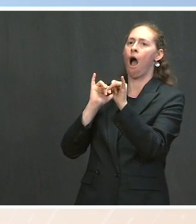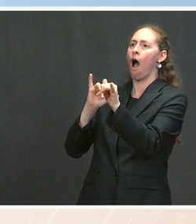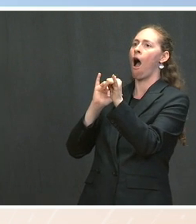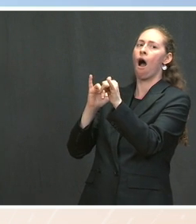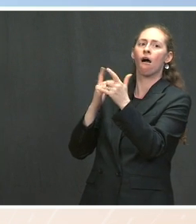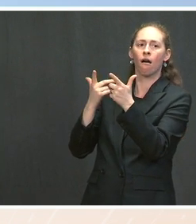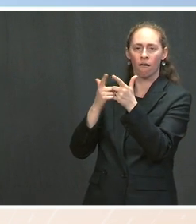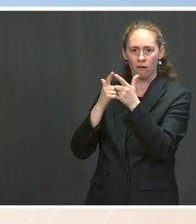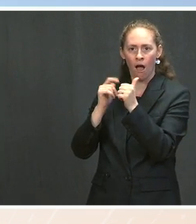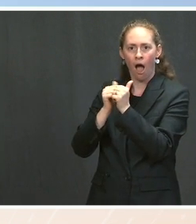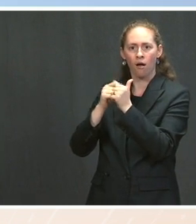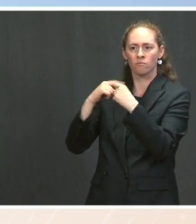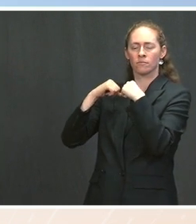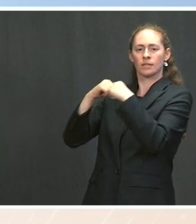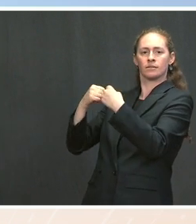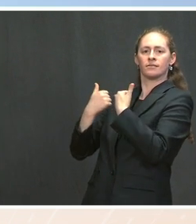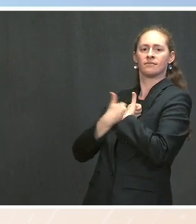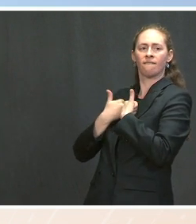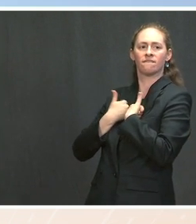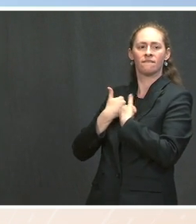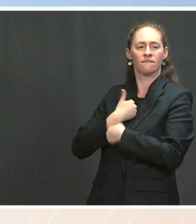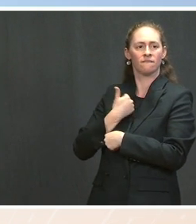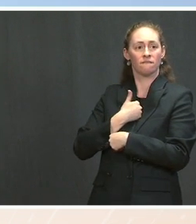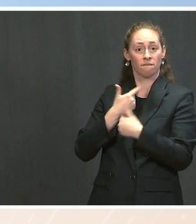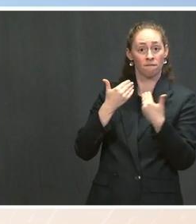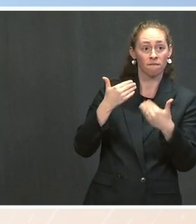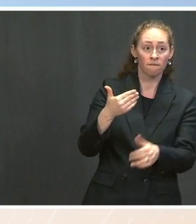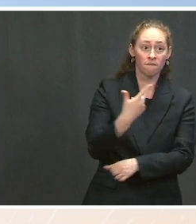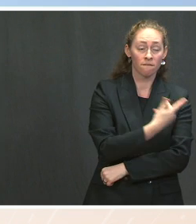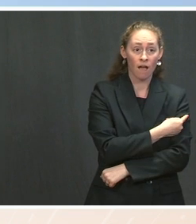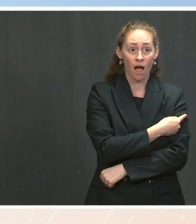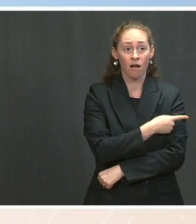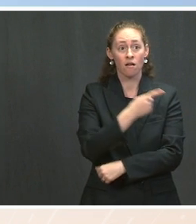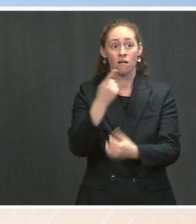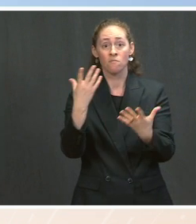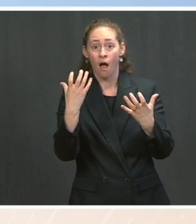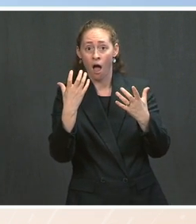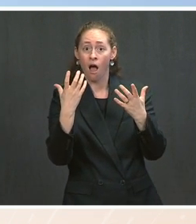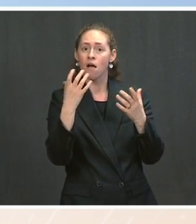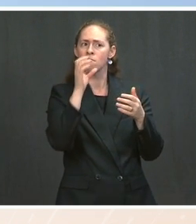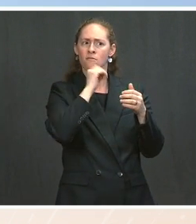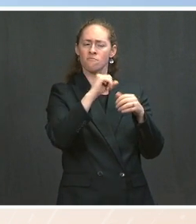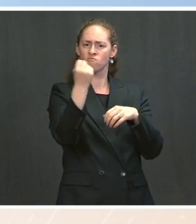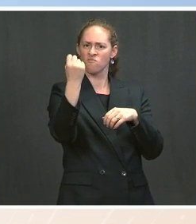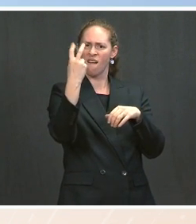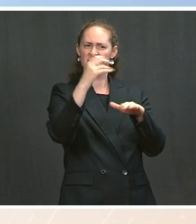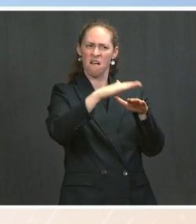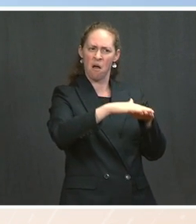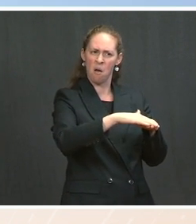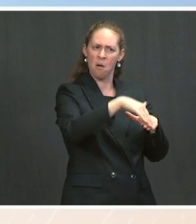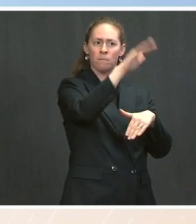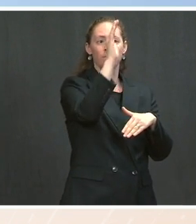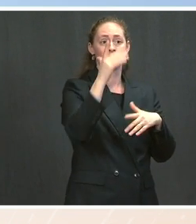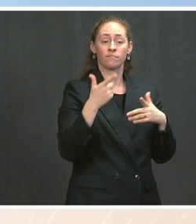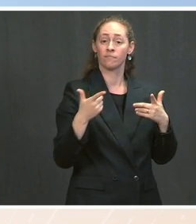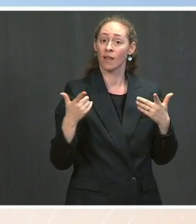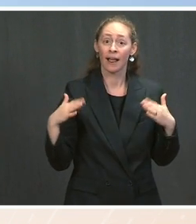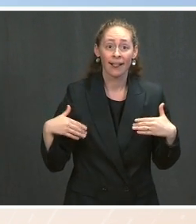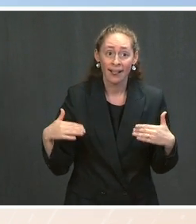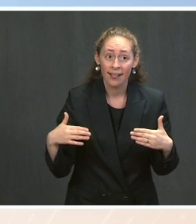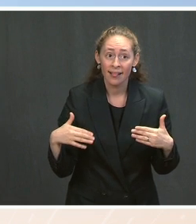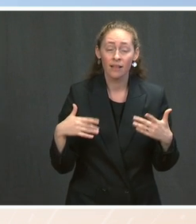vaccinated, which every American is eligible who's over the age of 12 at this point in time, or to mask up if they're not yet